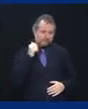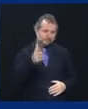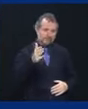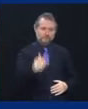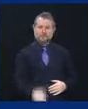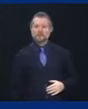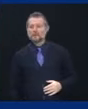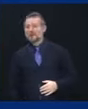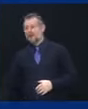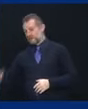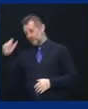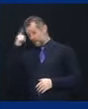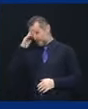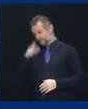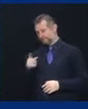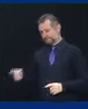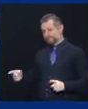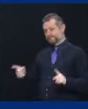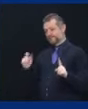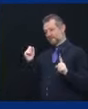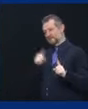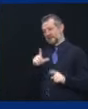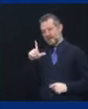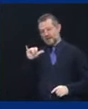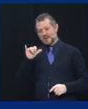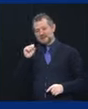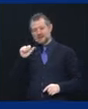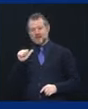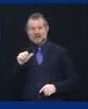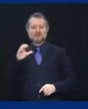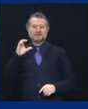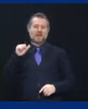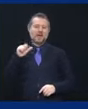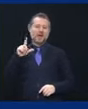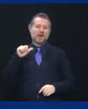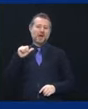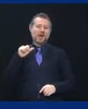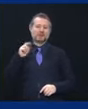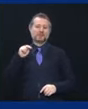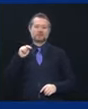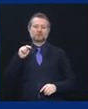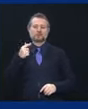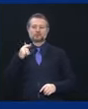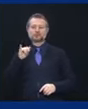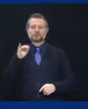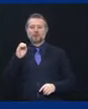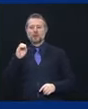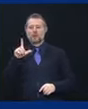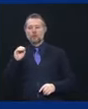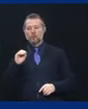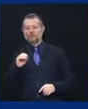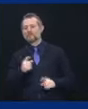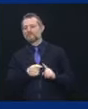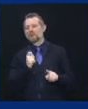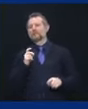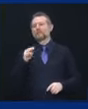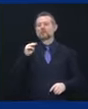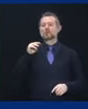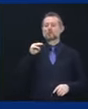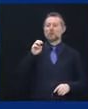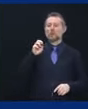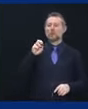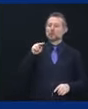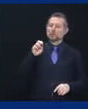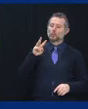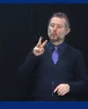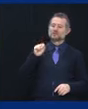Governor, next up we have Lisa Colangelo from Newsday. Lisa, your line is open. Please unmute your microphone. Hi, how are you?